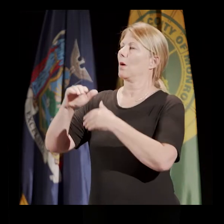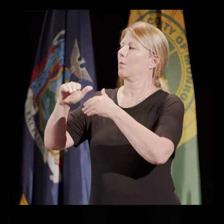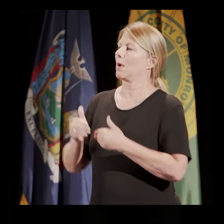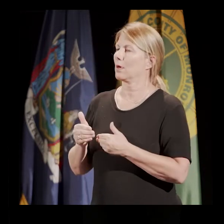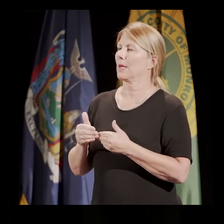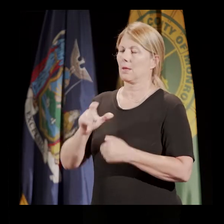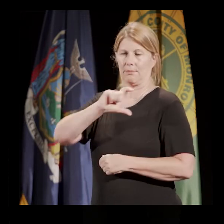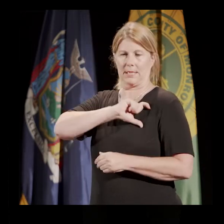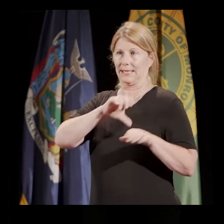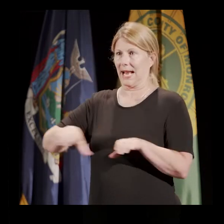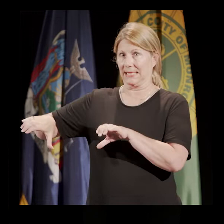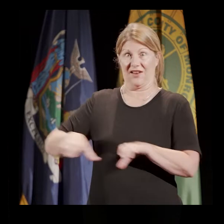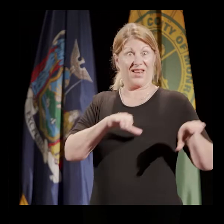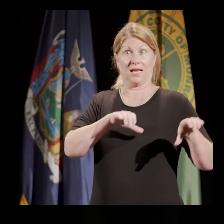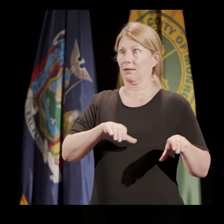Activities League.